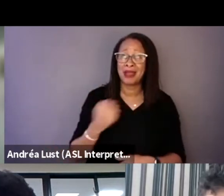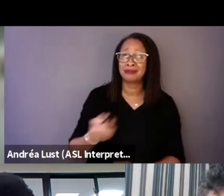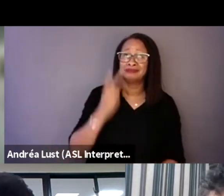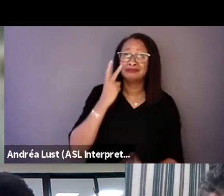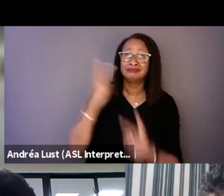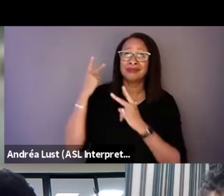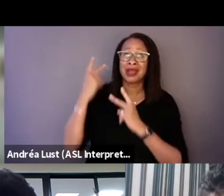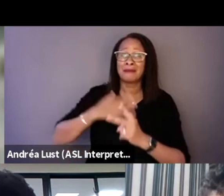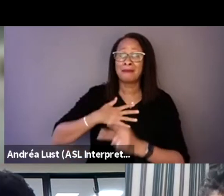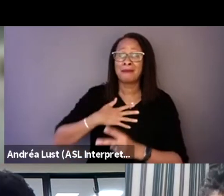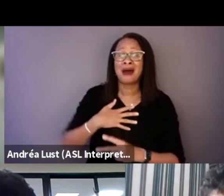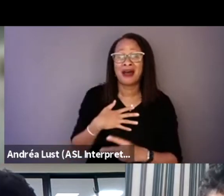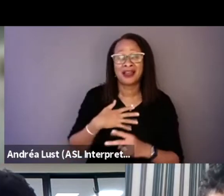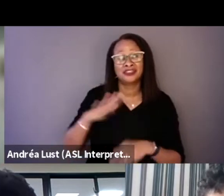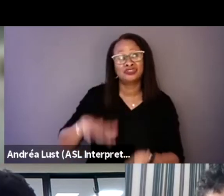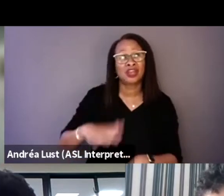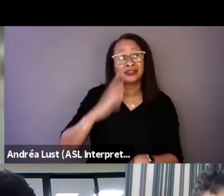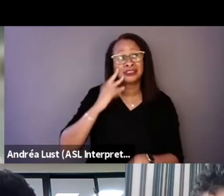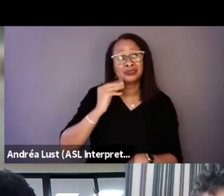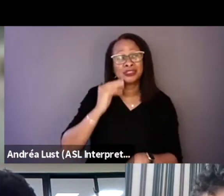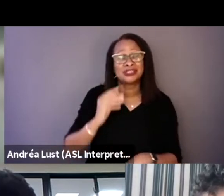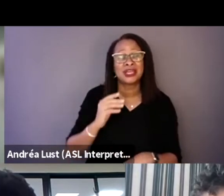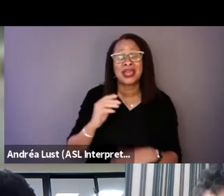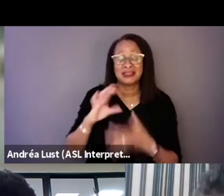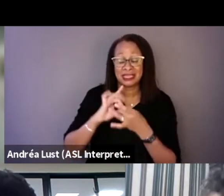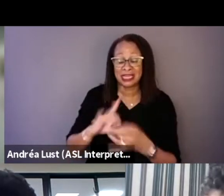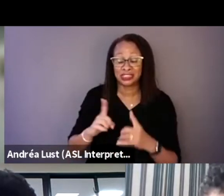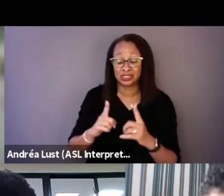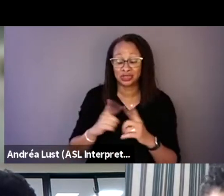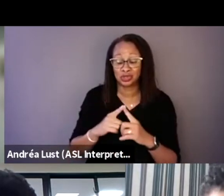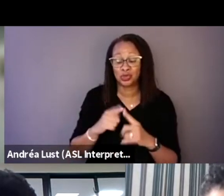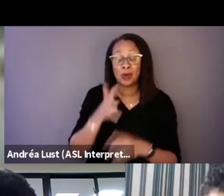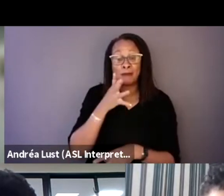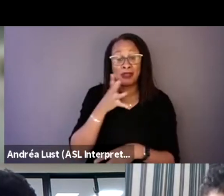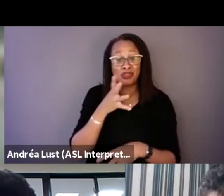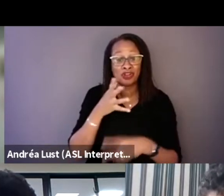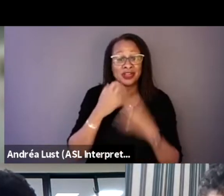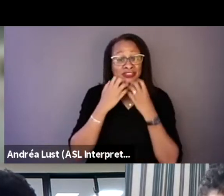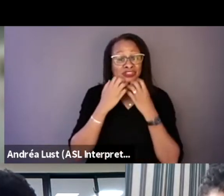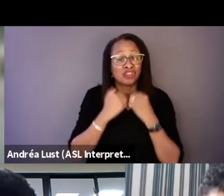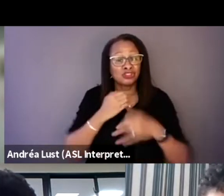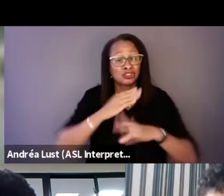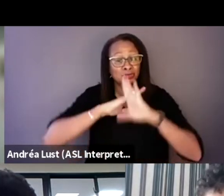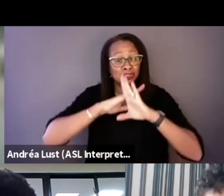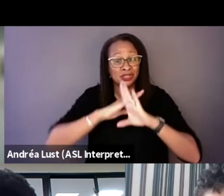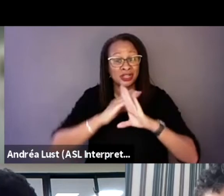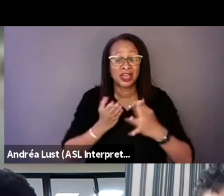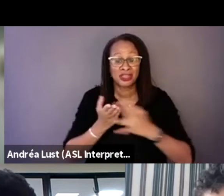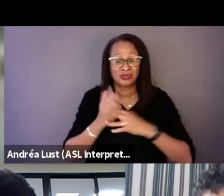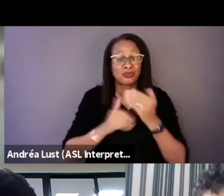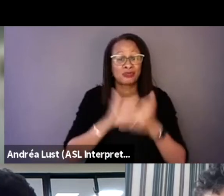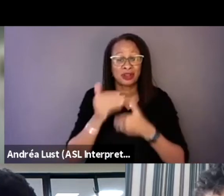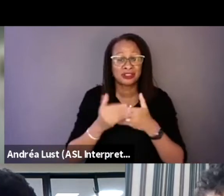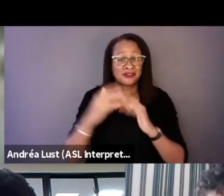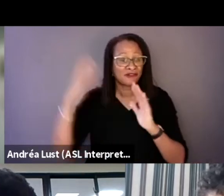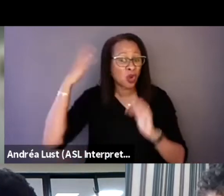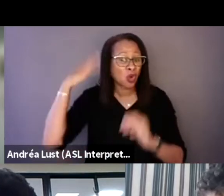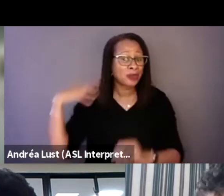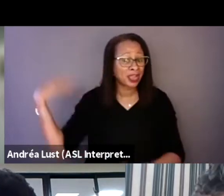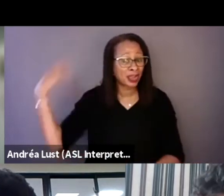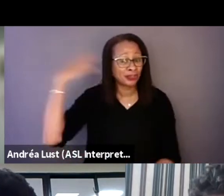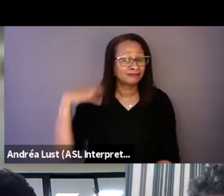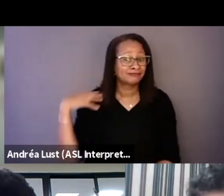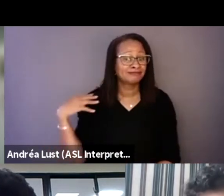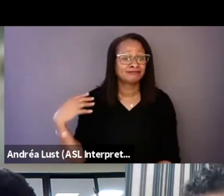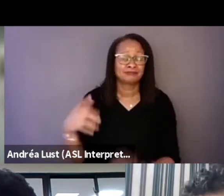with mother nourishment and protection that through the process of combing hair, that for me was